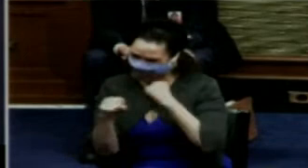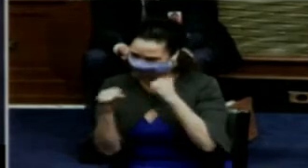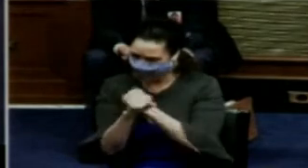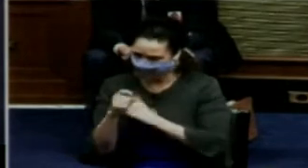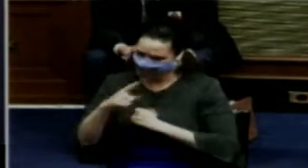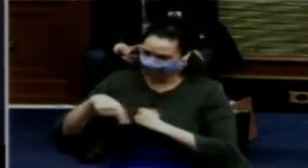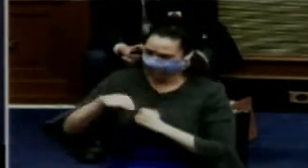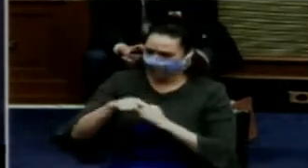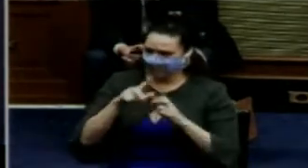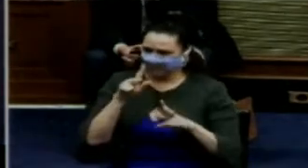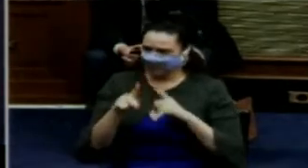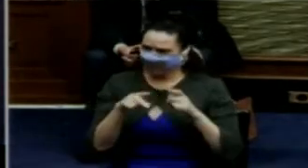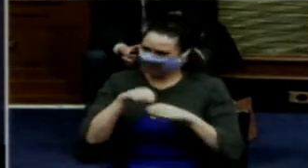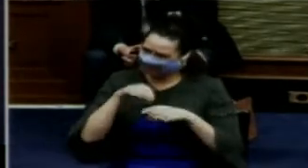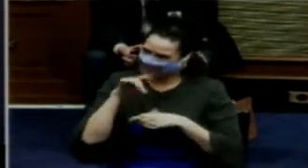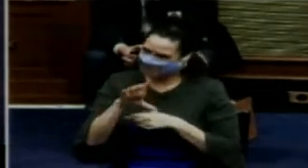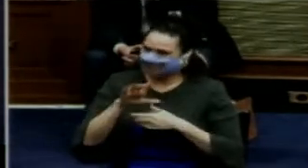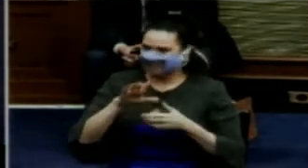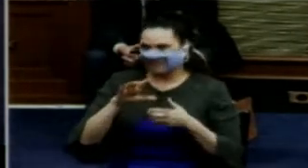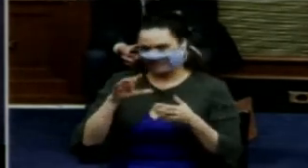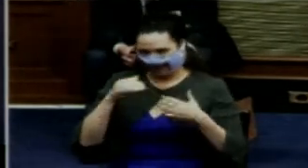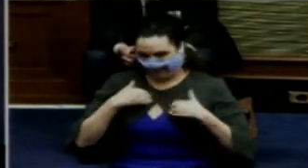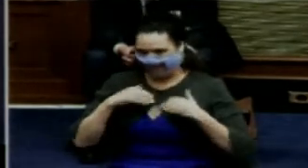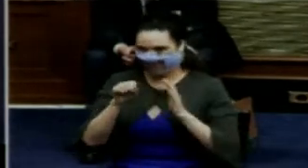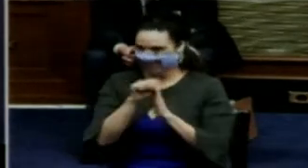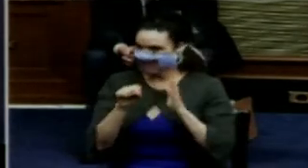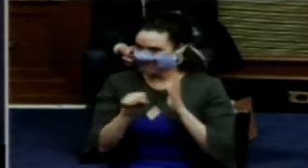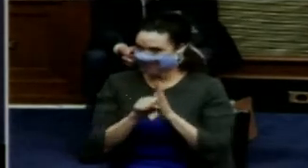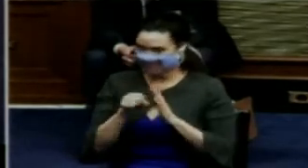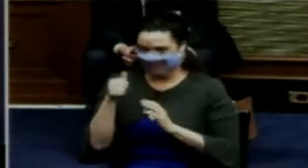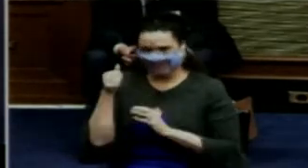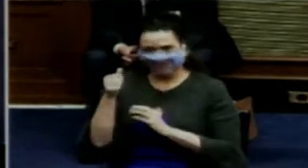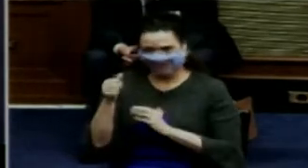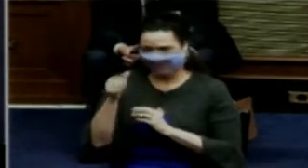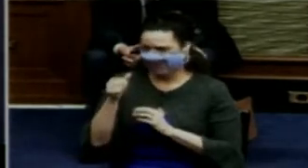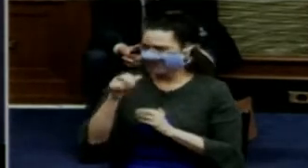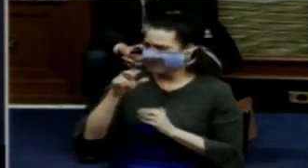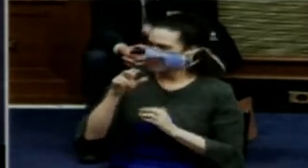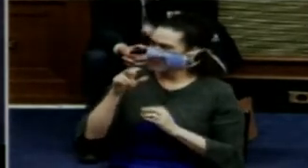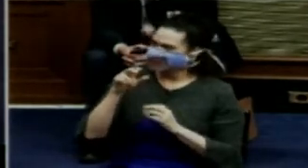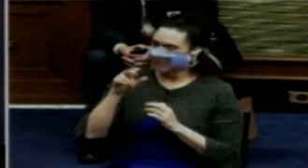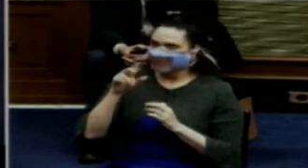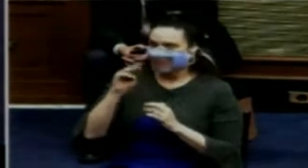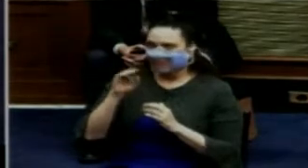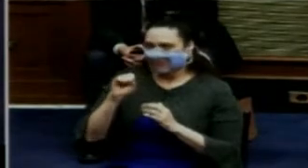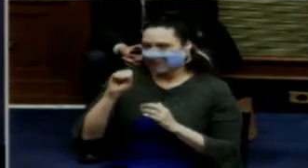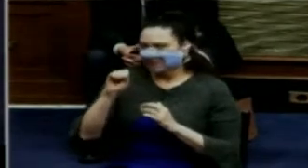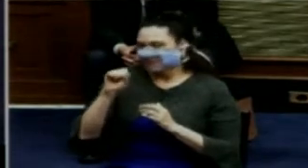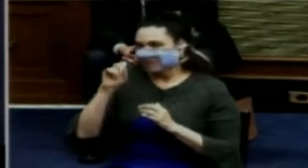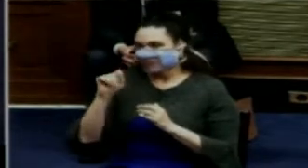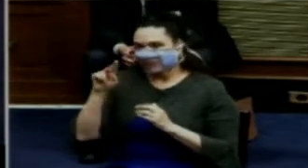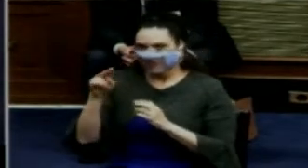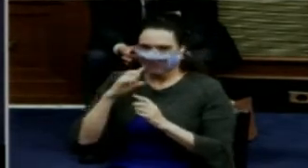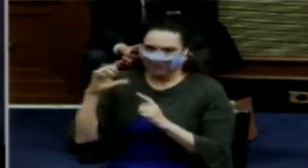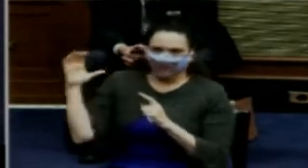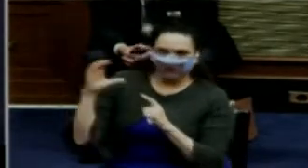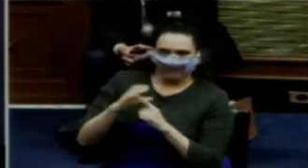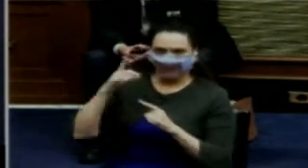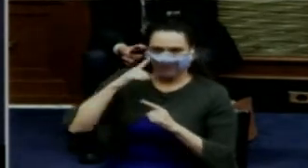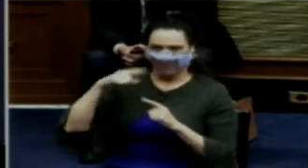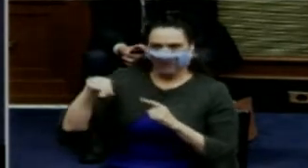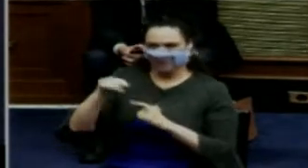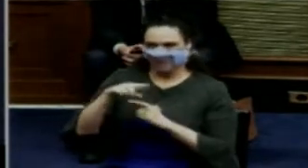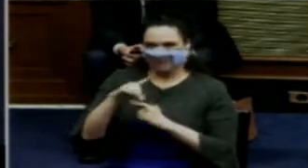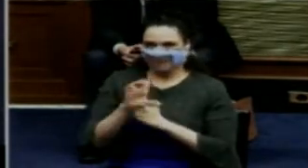there has been no better champion for democracy to be afforded to DC residents than my distinguished colleague, Mrs.